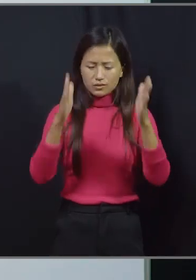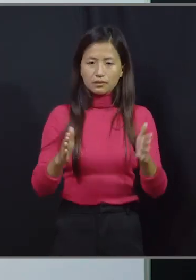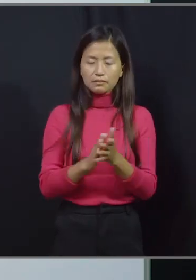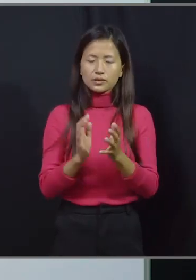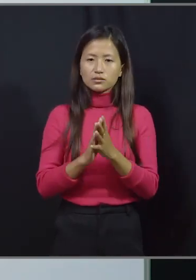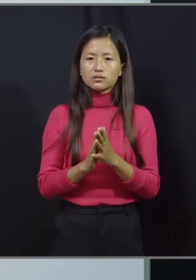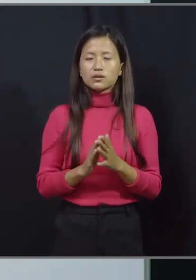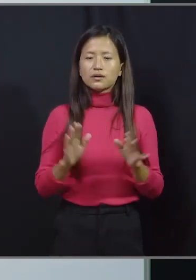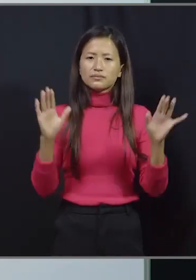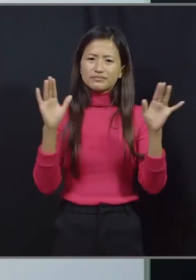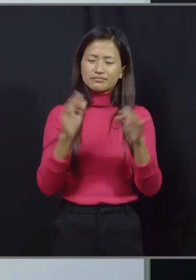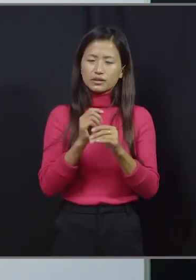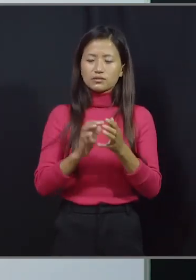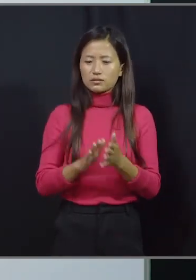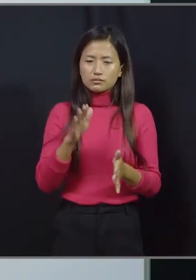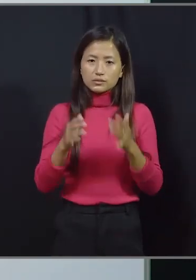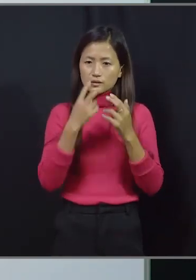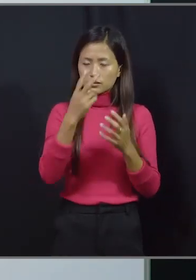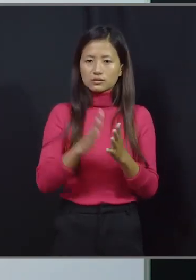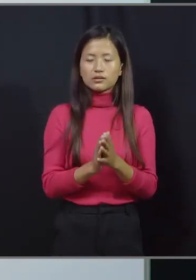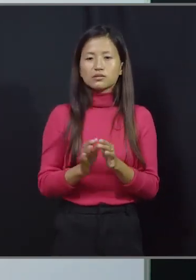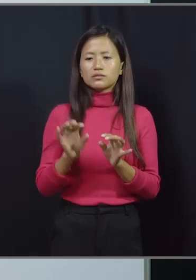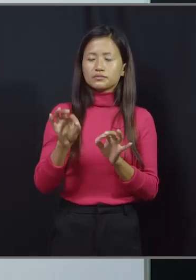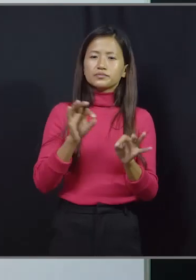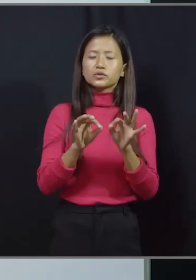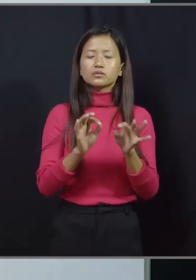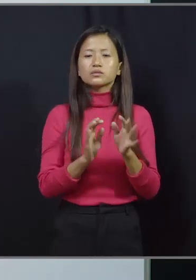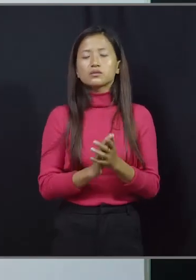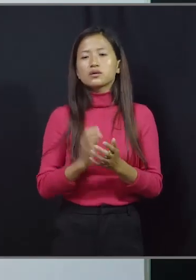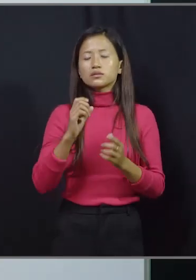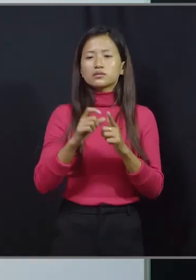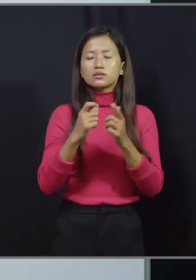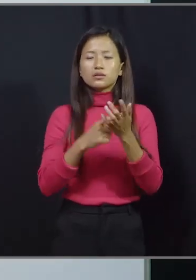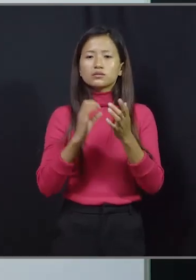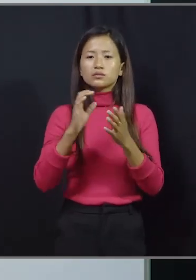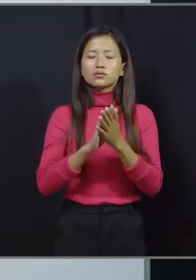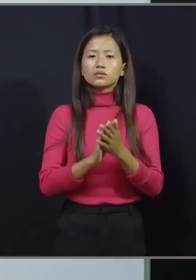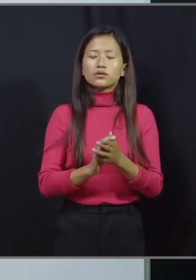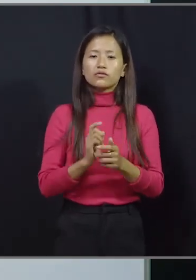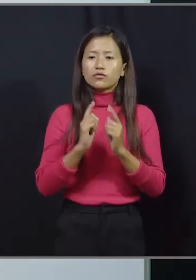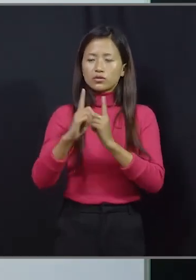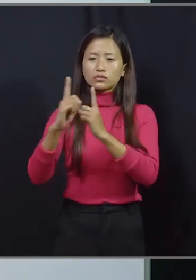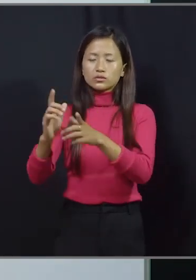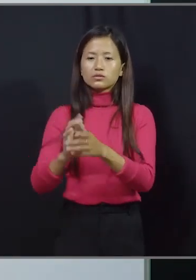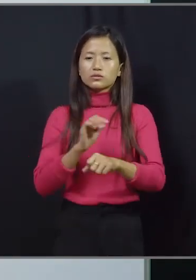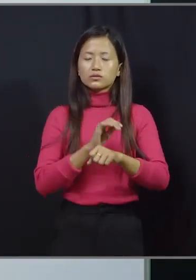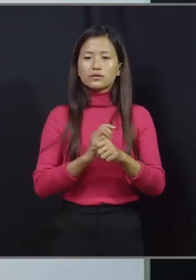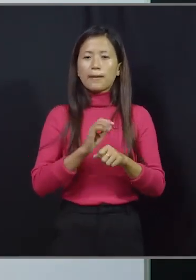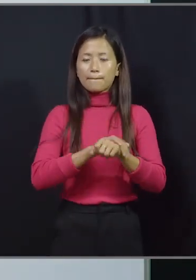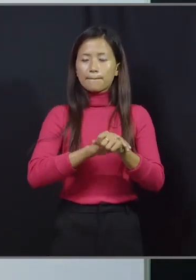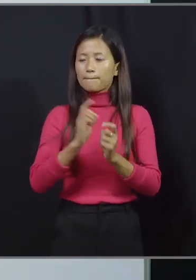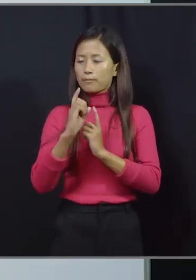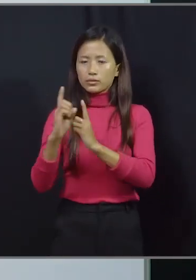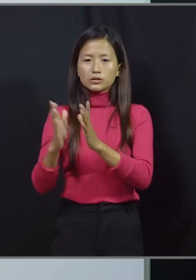and discriminatory character followed by the British towards the fellow Indians.